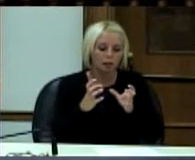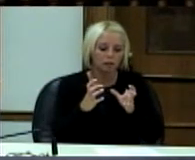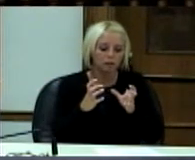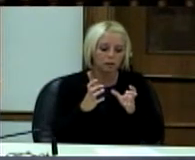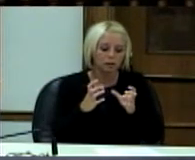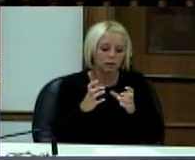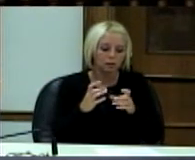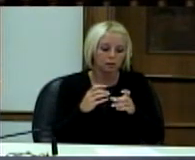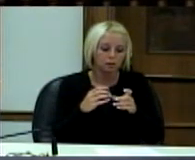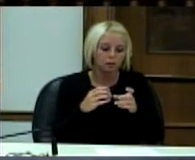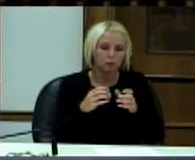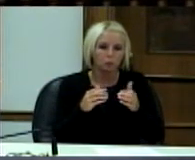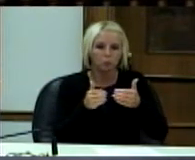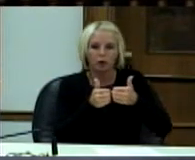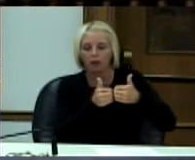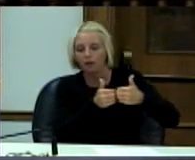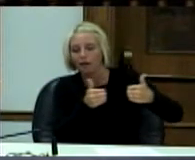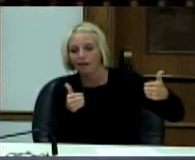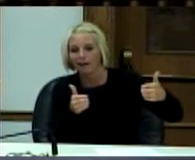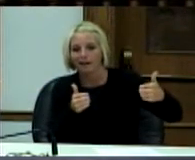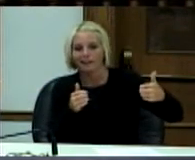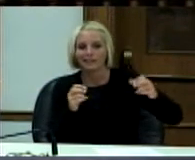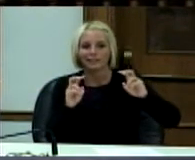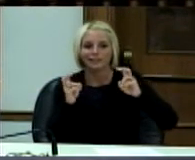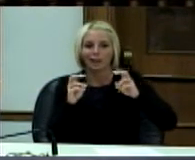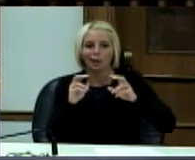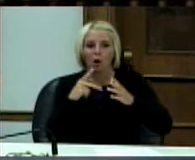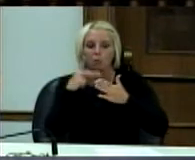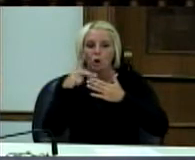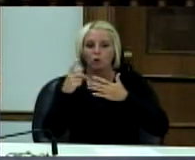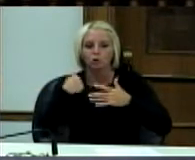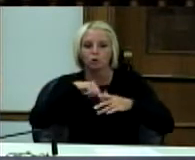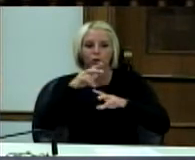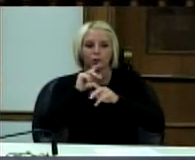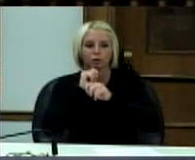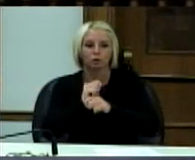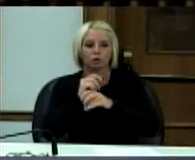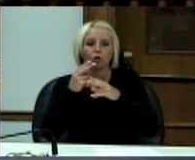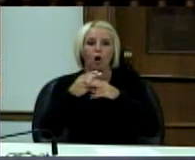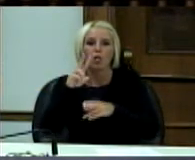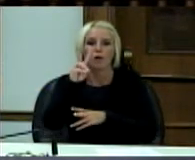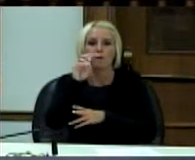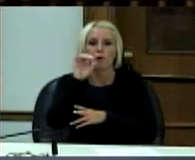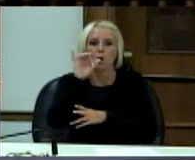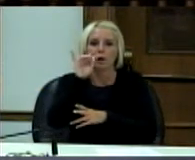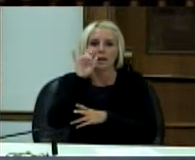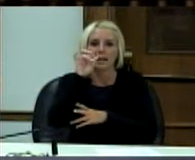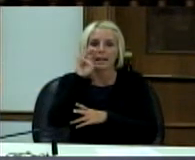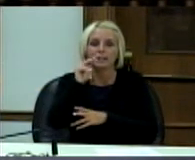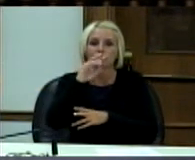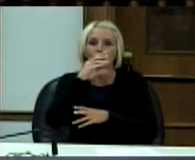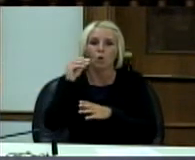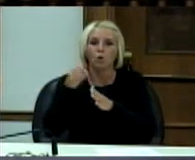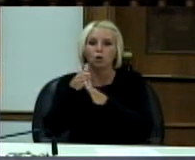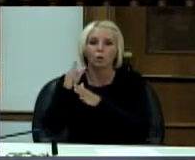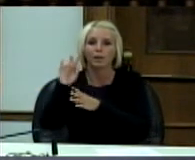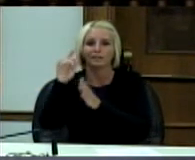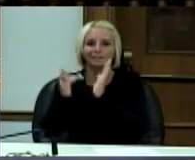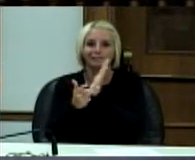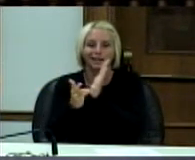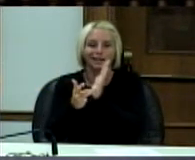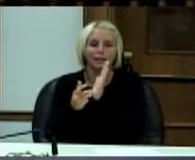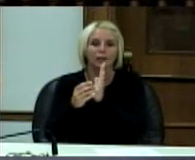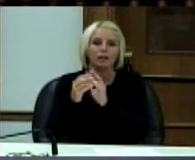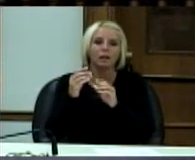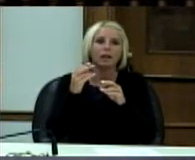like to maybe pull away from titling our programs that we traditionally called vocational and career tech, and maybe talk a